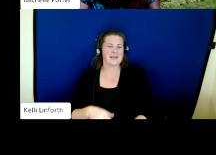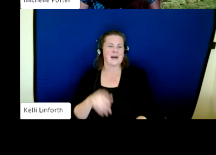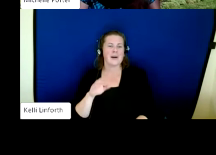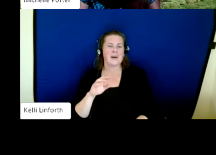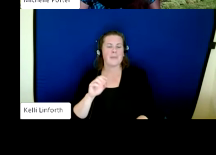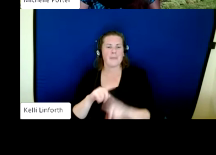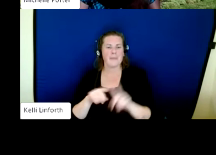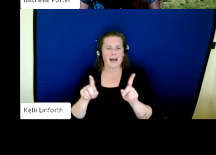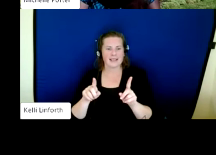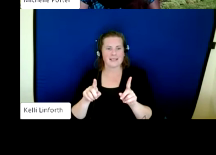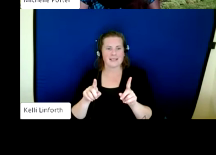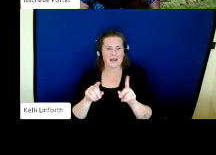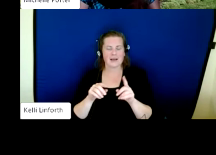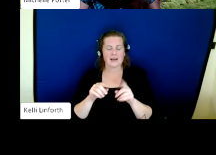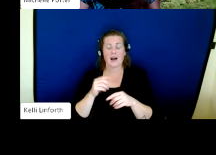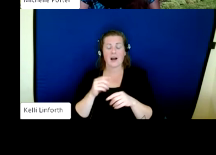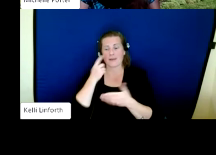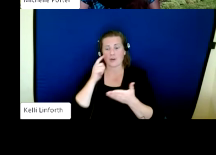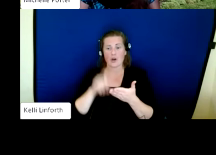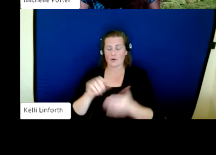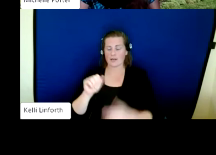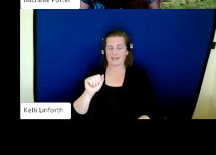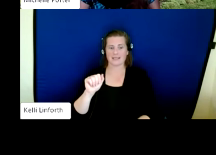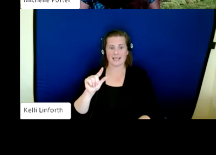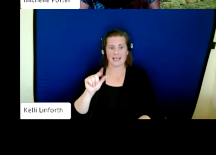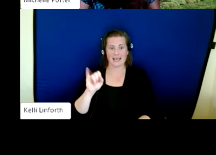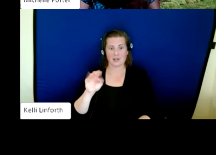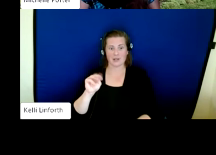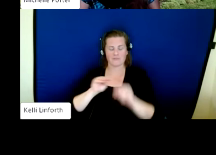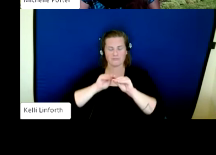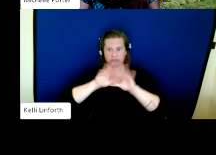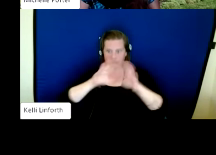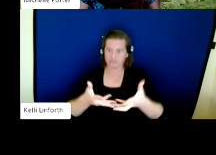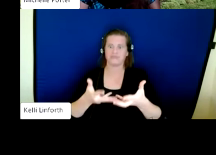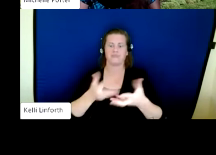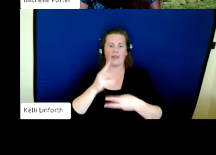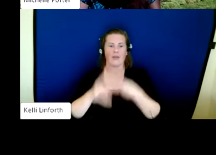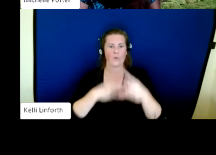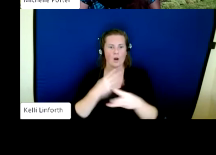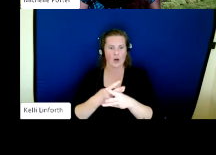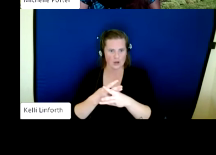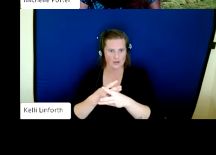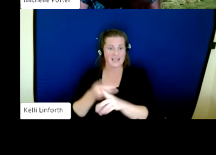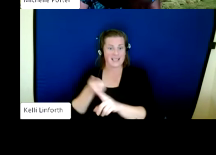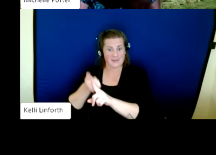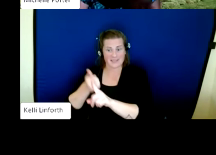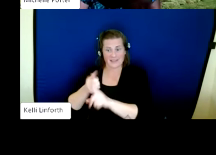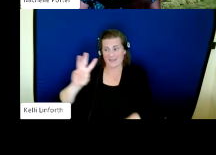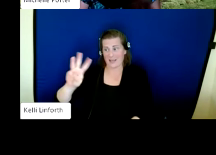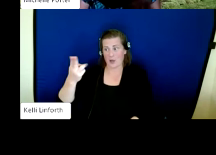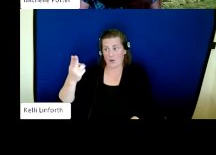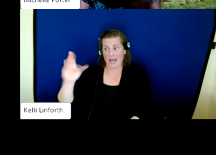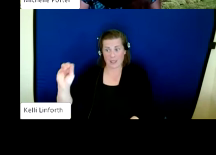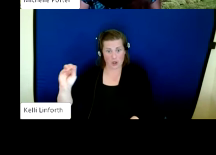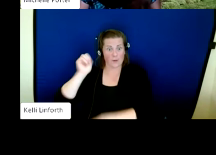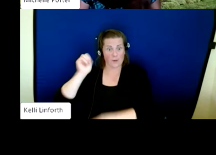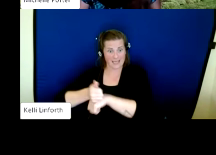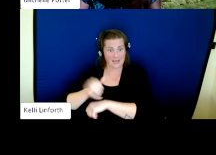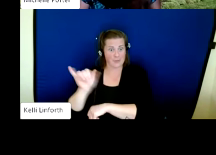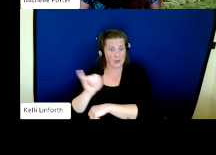now globally comes from the World Health Organization, the WHO. And their definition is that